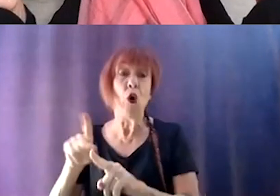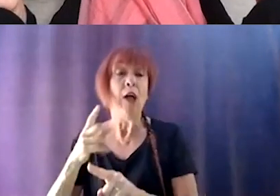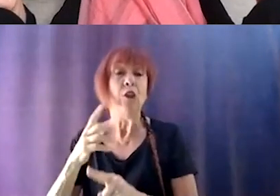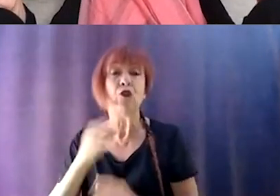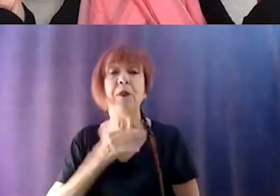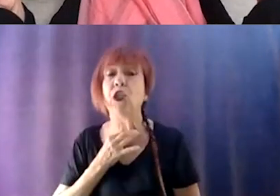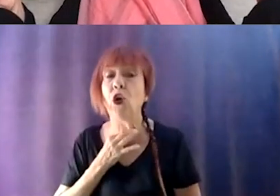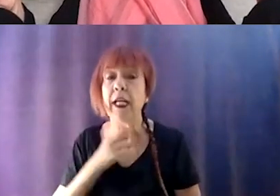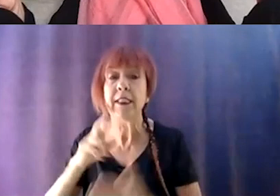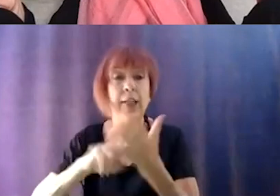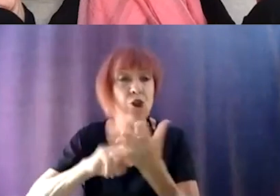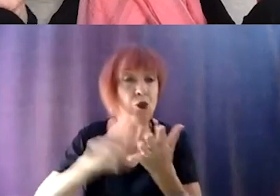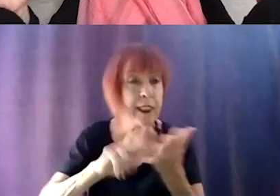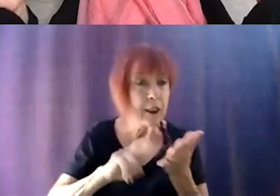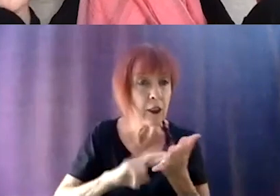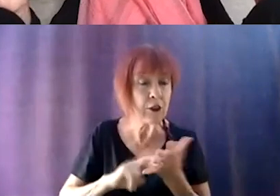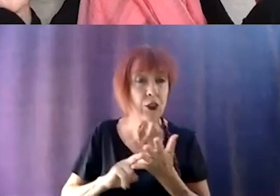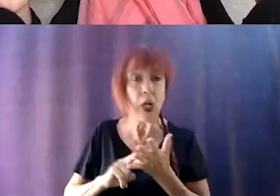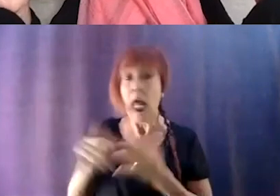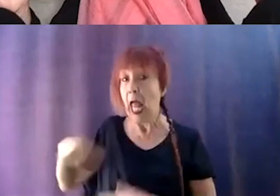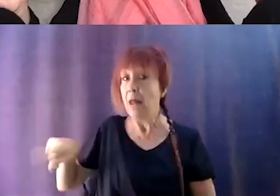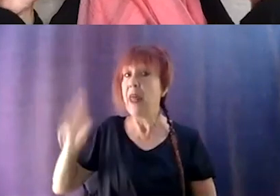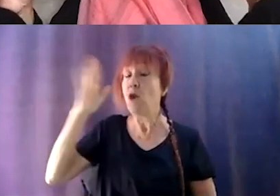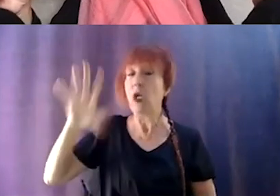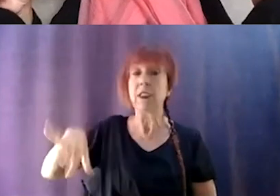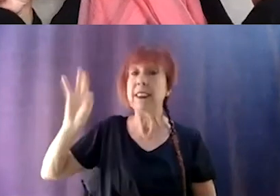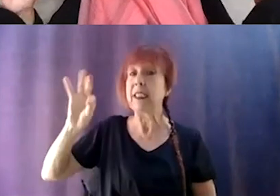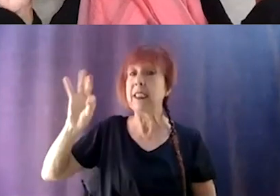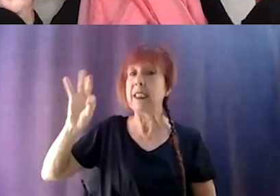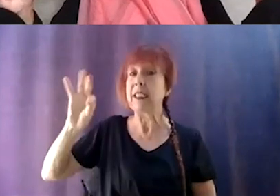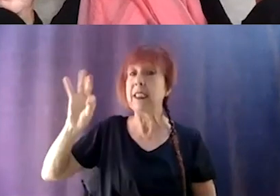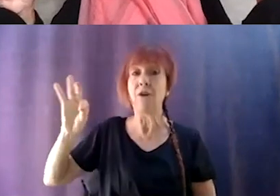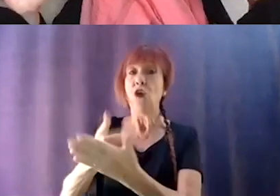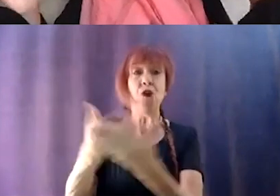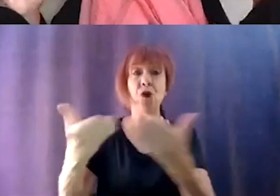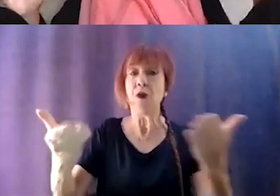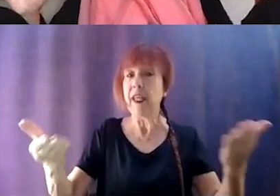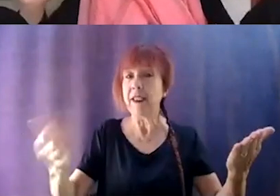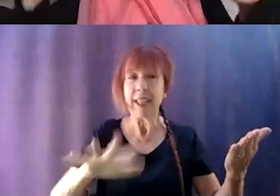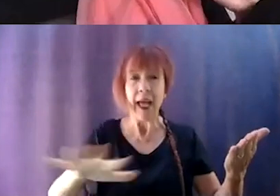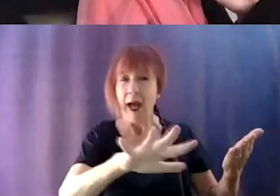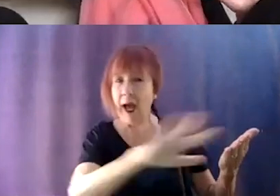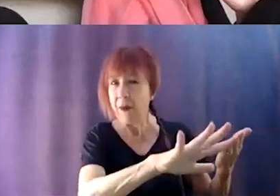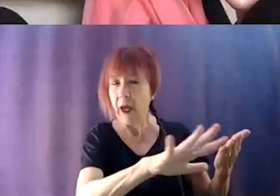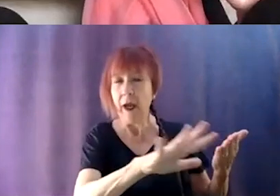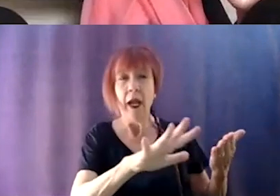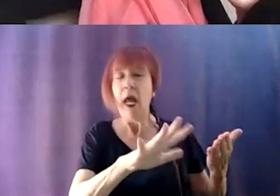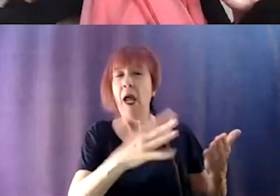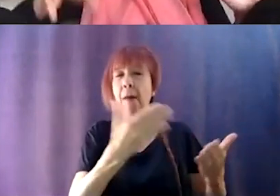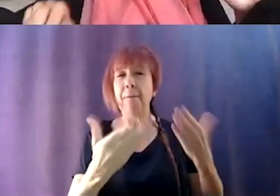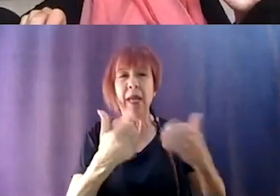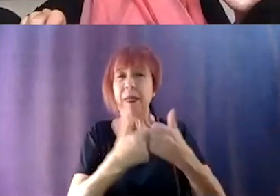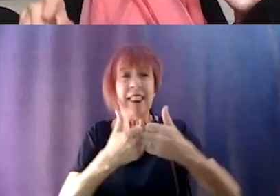by themselves. And they're going to discover new things, other things that sometimes maybe are far from the subject they